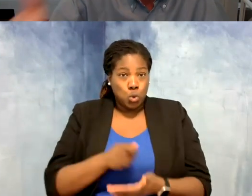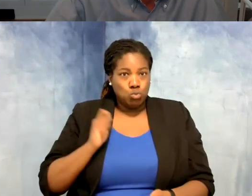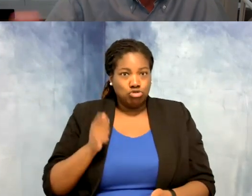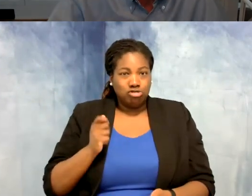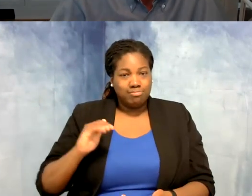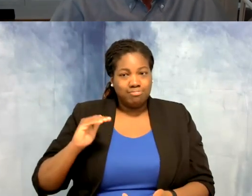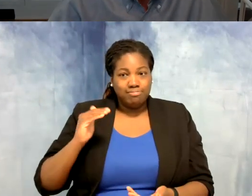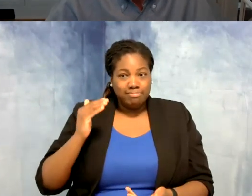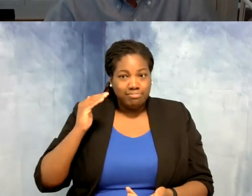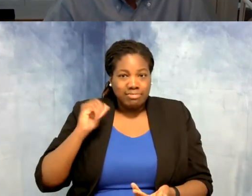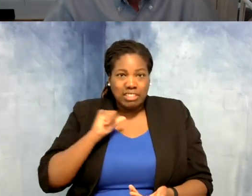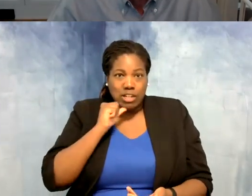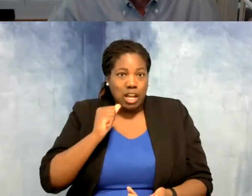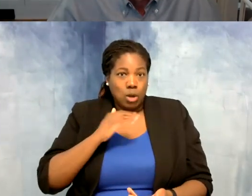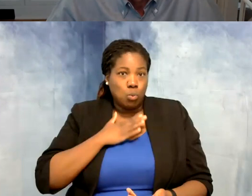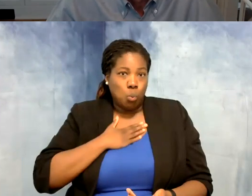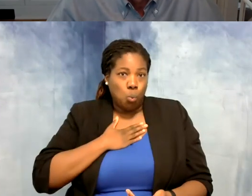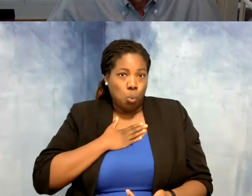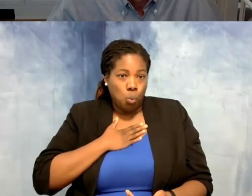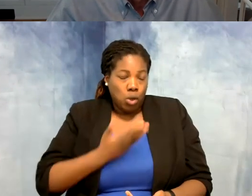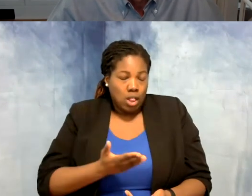seem, willing to go along with